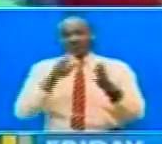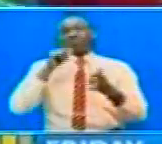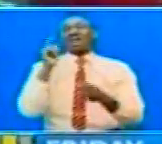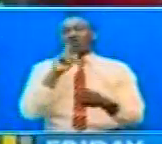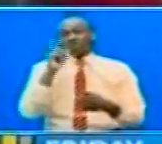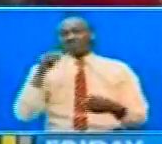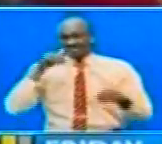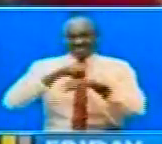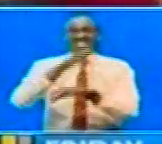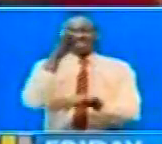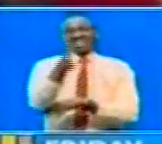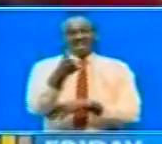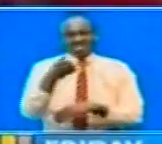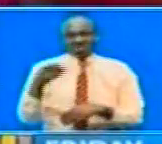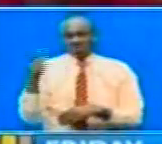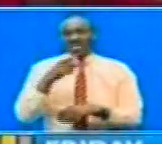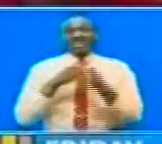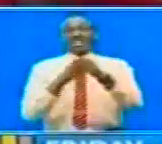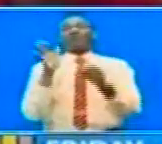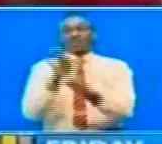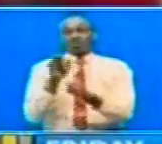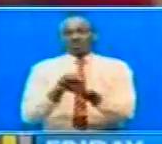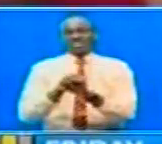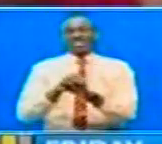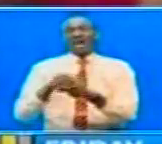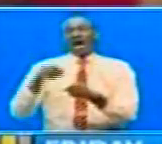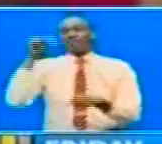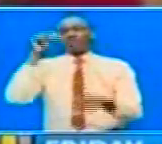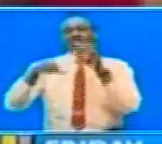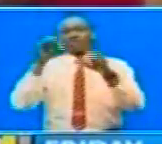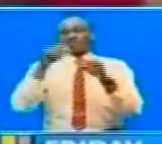Nairobi appointing a leader of majority, appointing committees. That is nonsense.